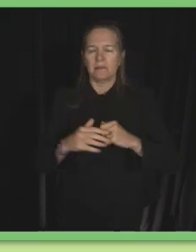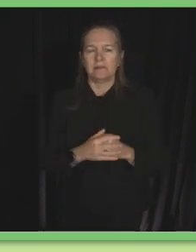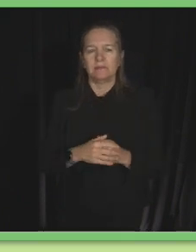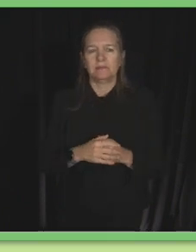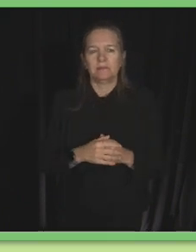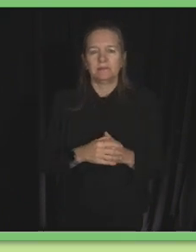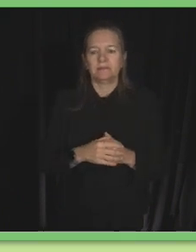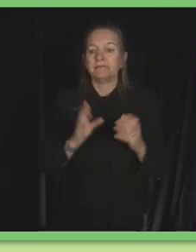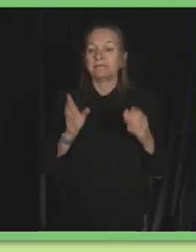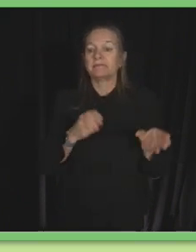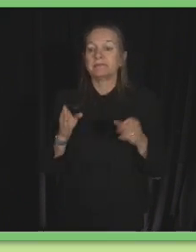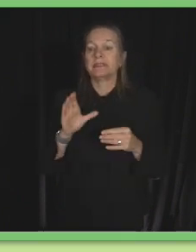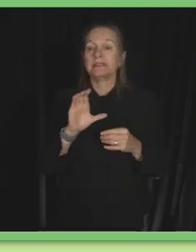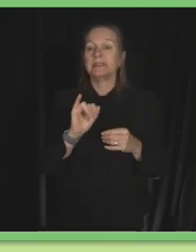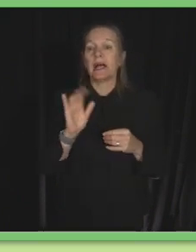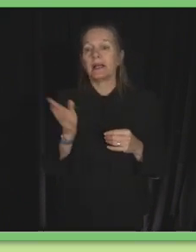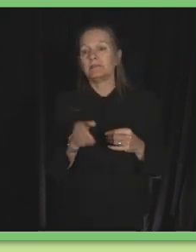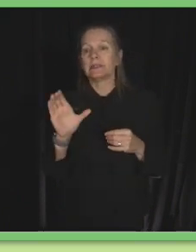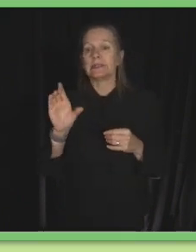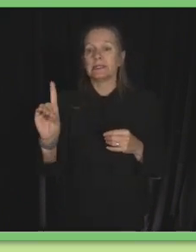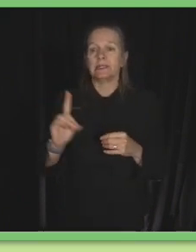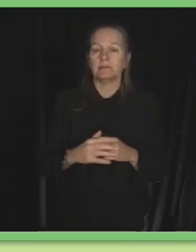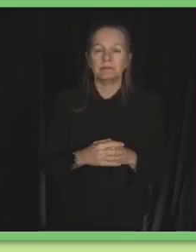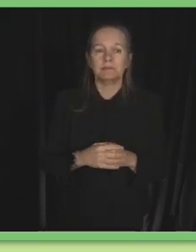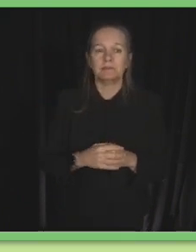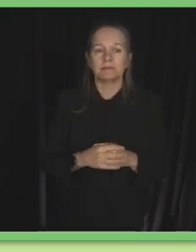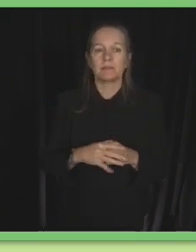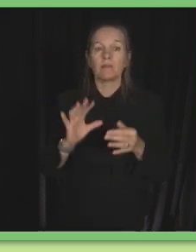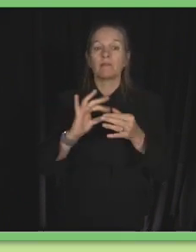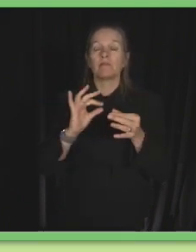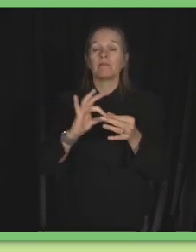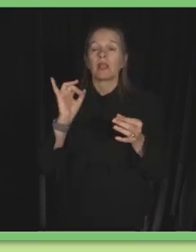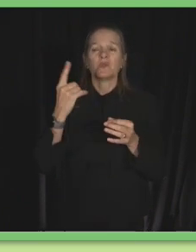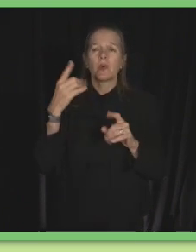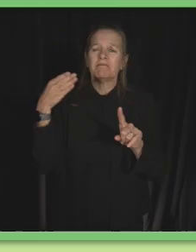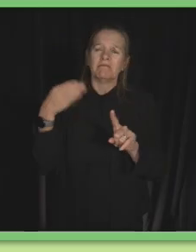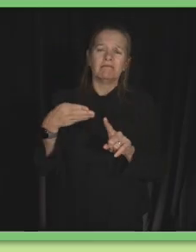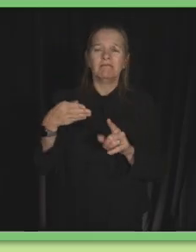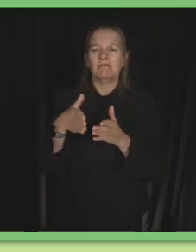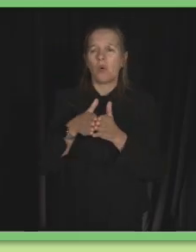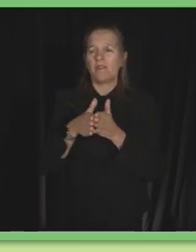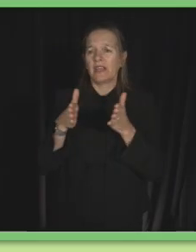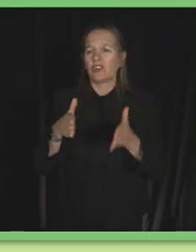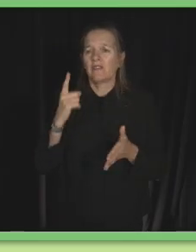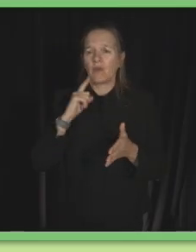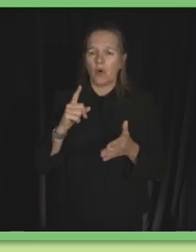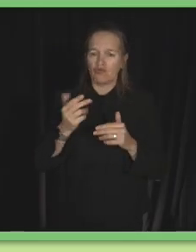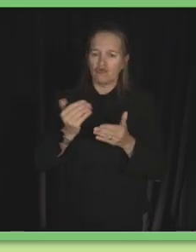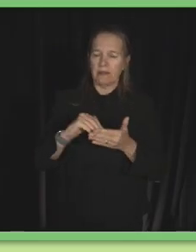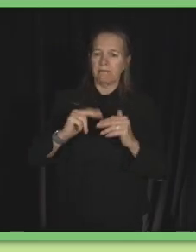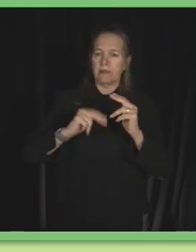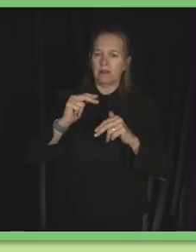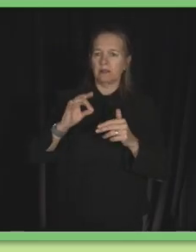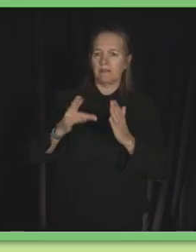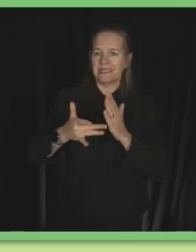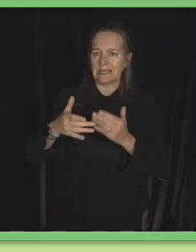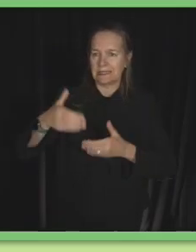Moving on to CI/CD. So I mentioned that was one of the main motivators for our rebuild of our tech stack in the first place.